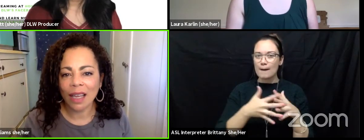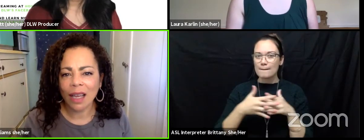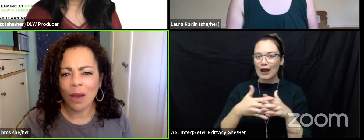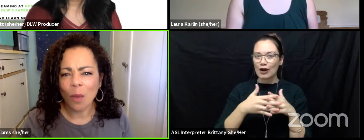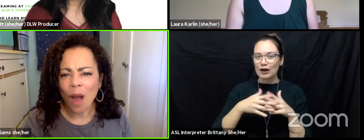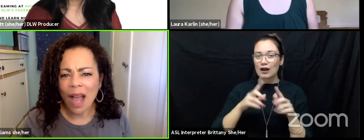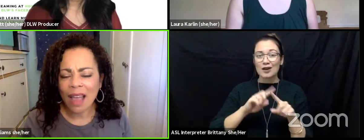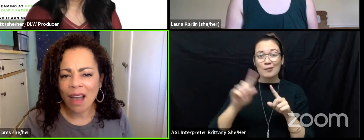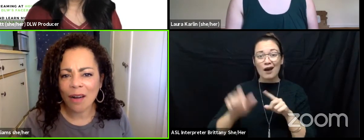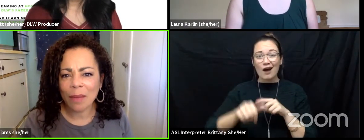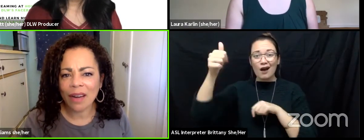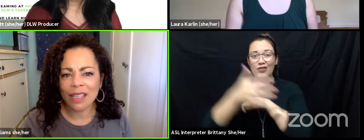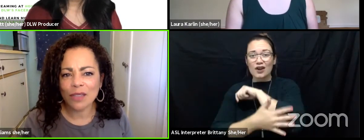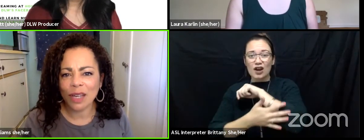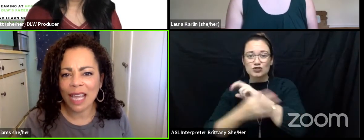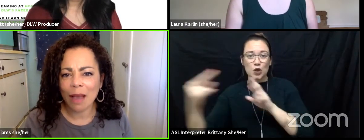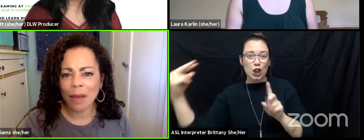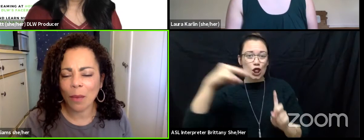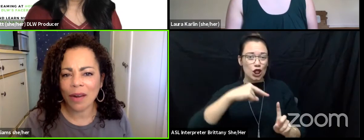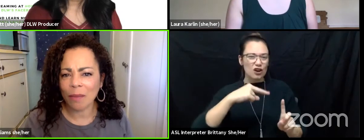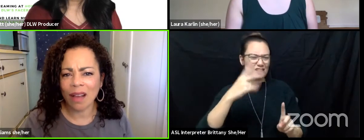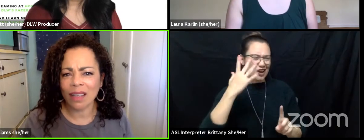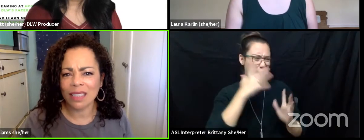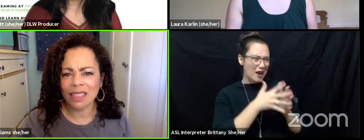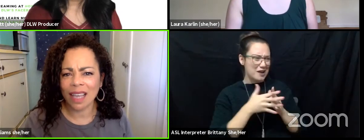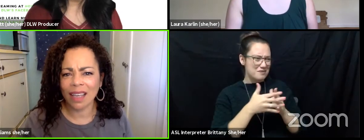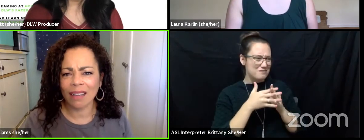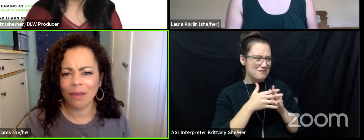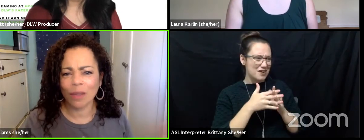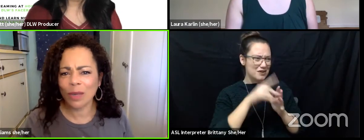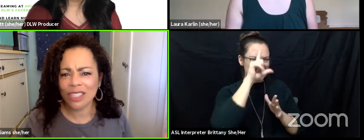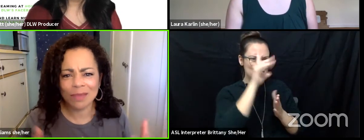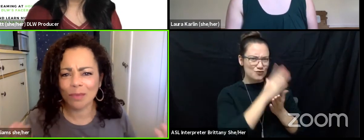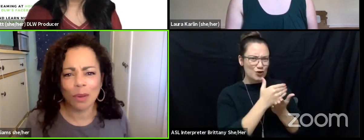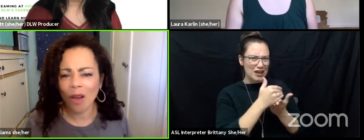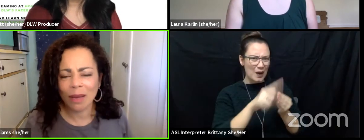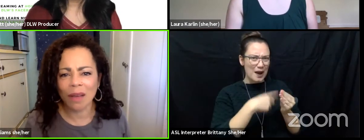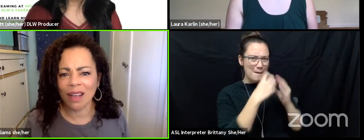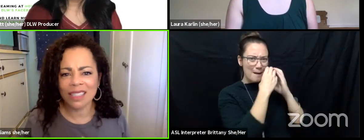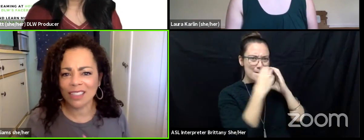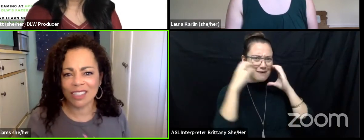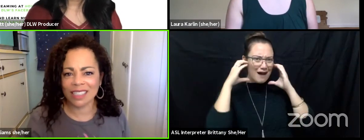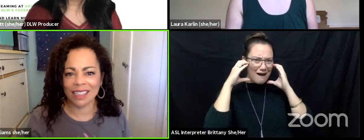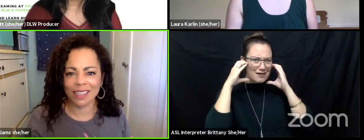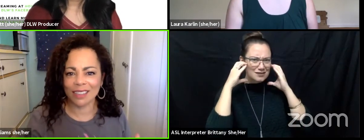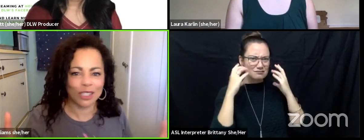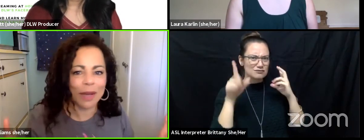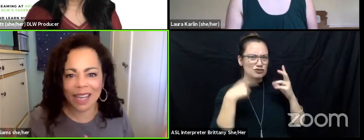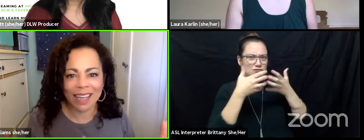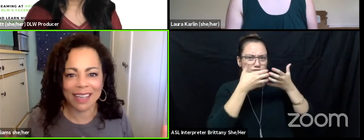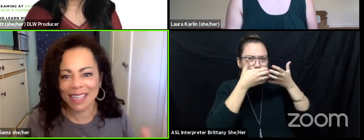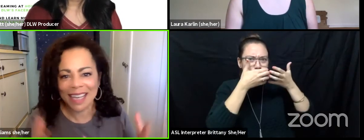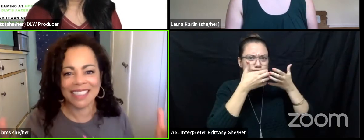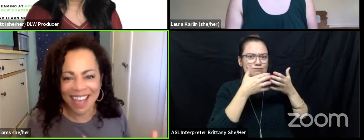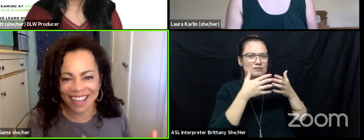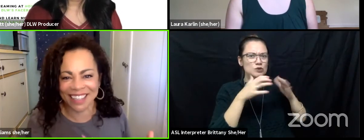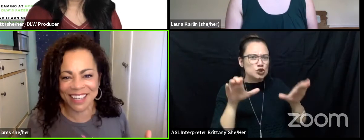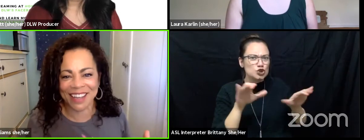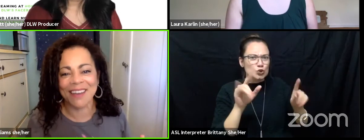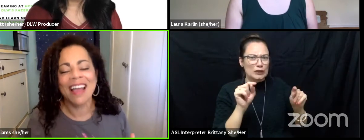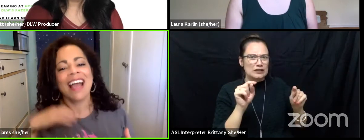like, why are Americans freaking out about wearing masks? Like, we just put on a mask and just do it and get